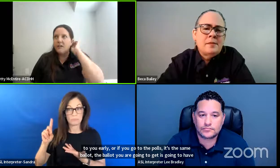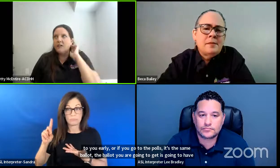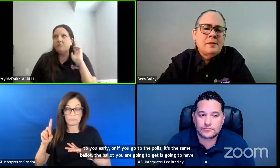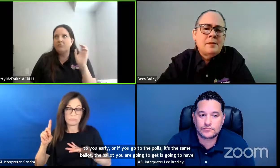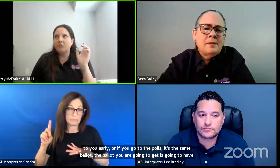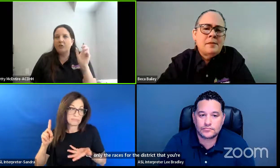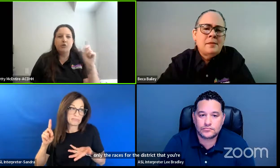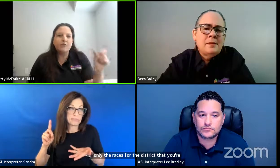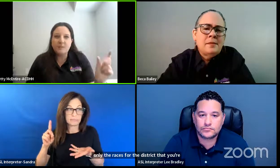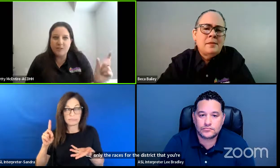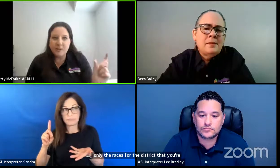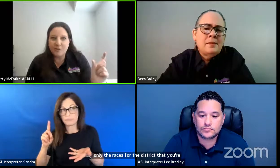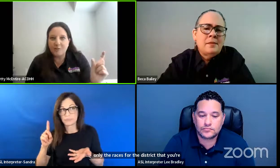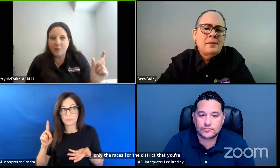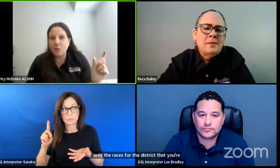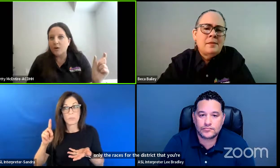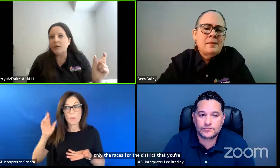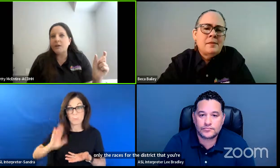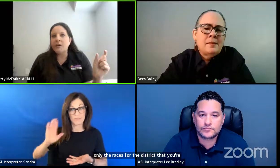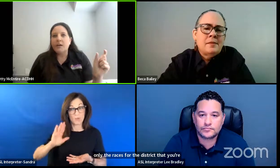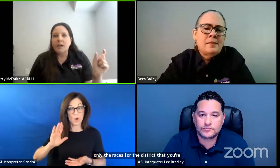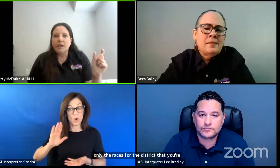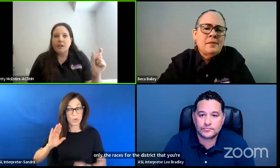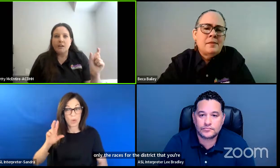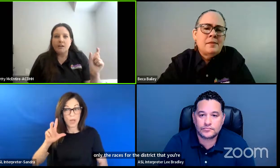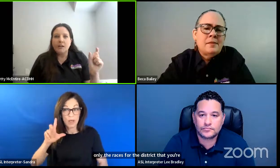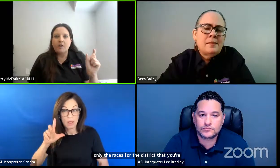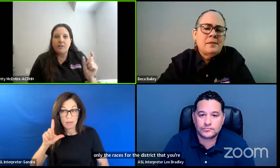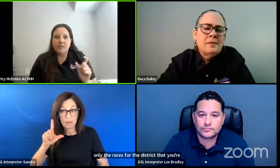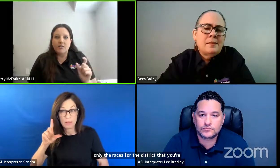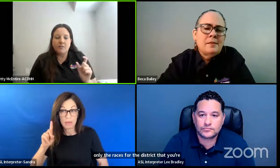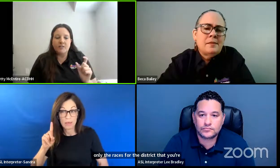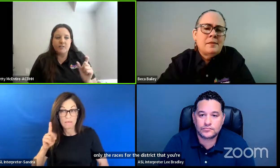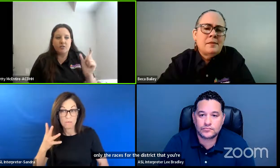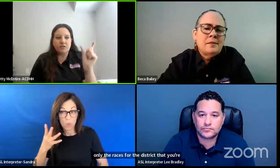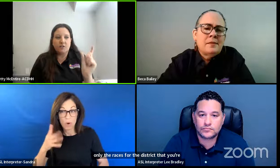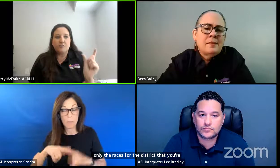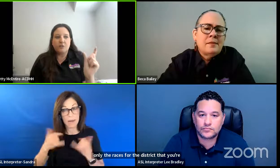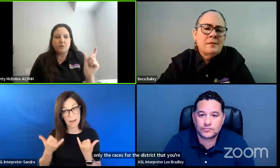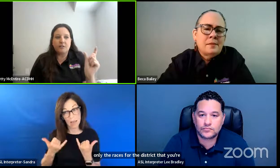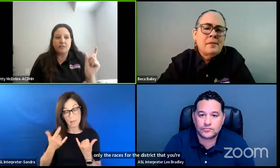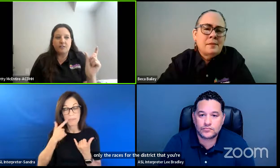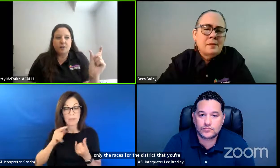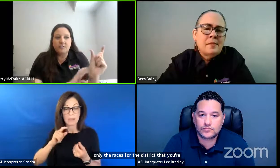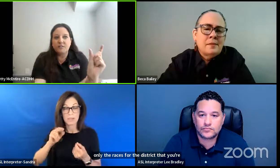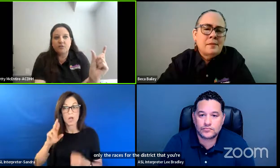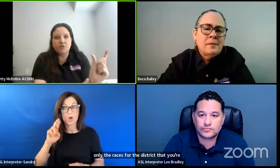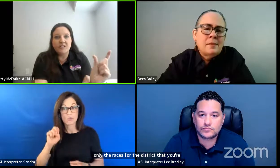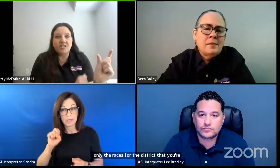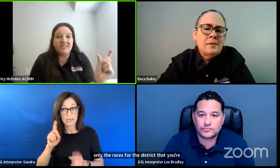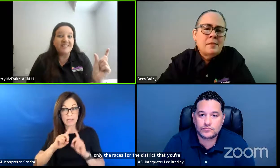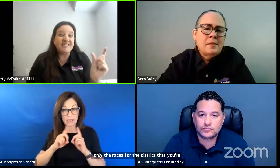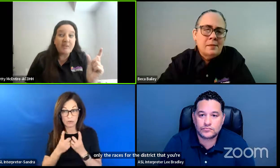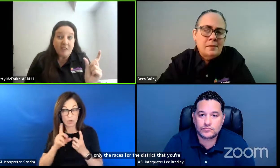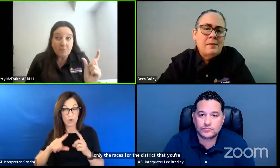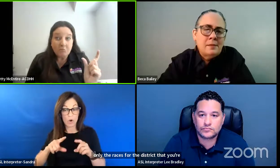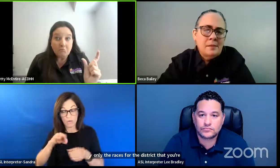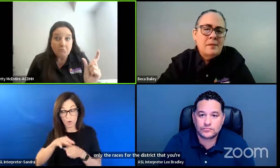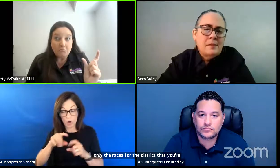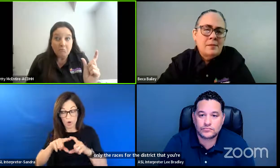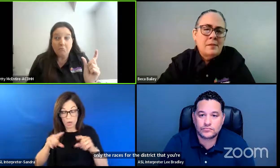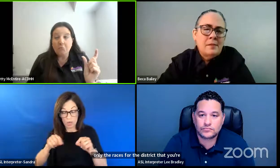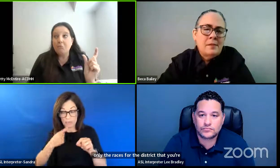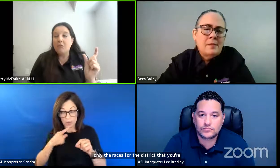let's say you used to be LD4, and now because of redistricting, your voter ID card says you're an